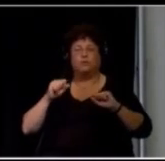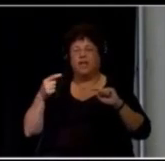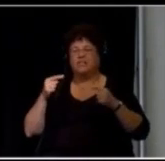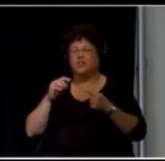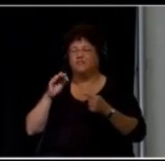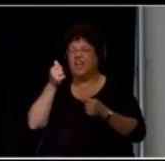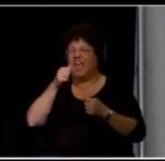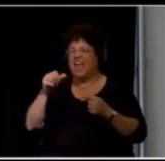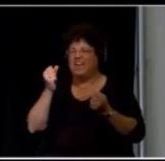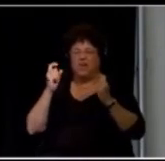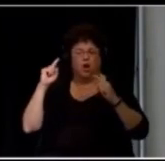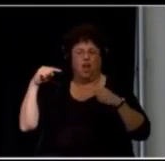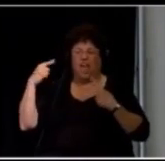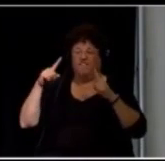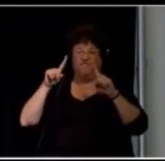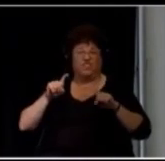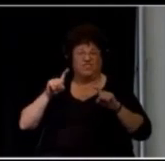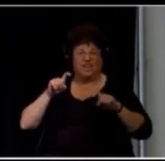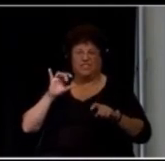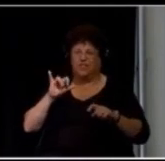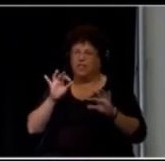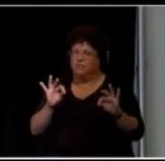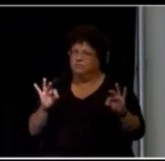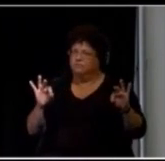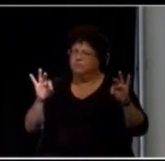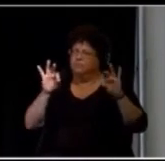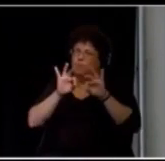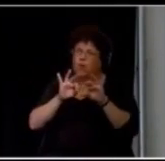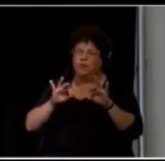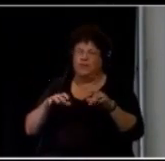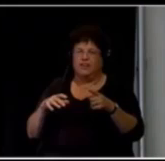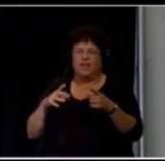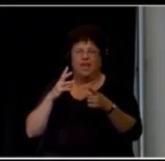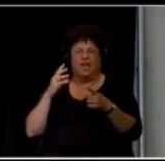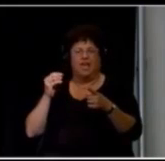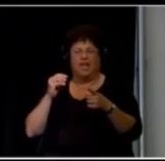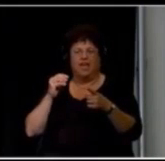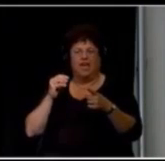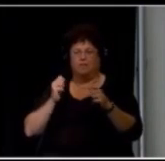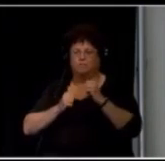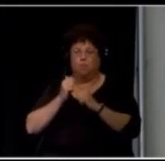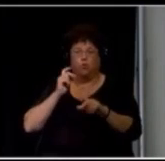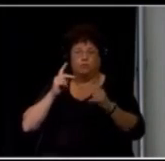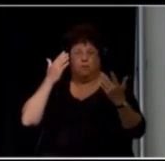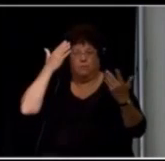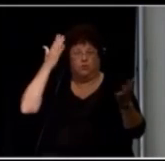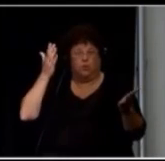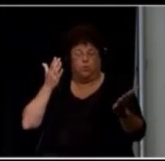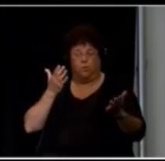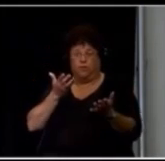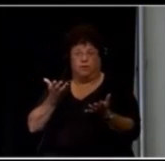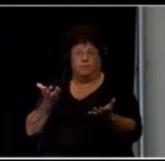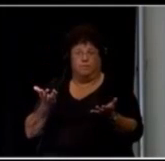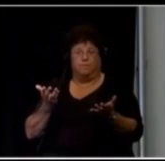of any car ever tested. This is extremely important and not well